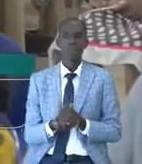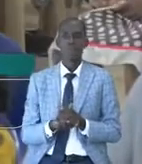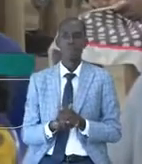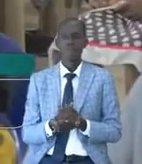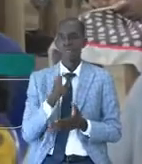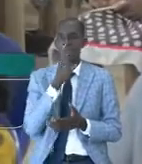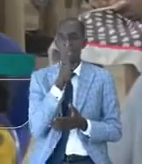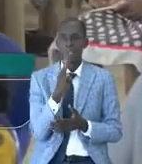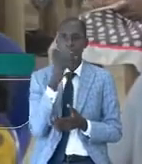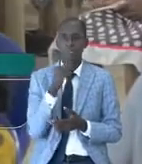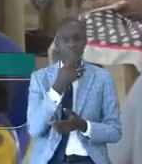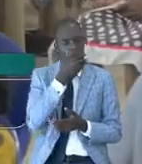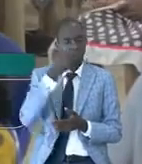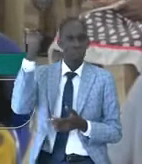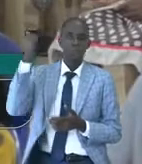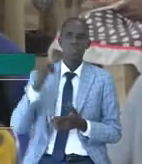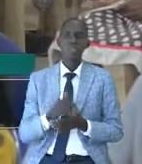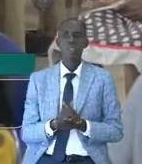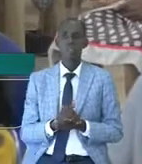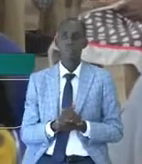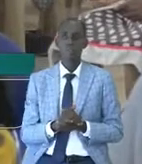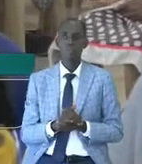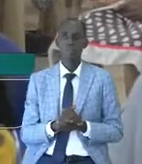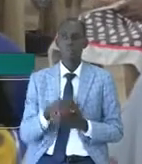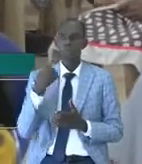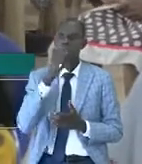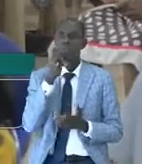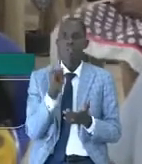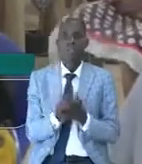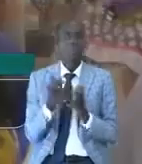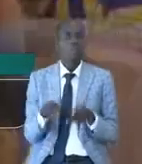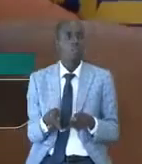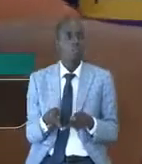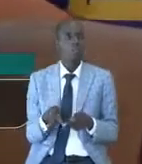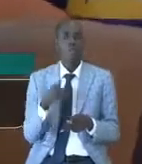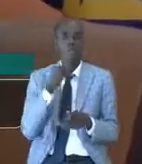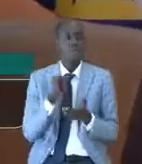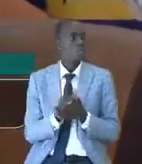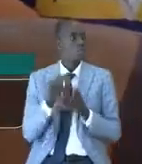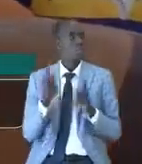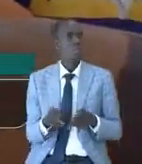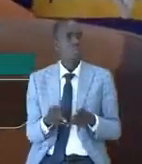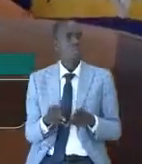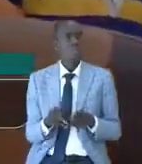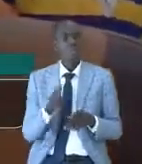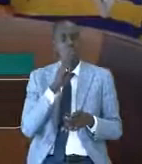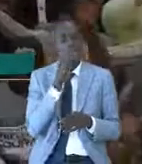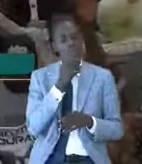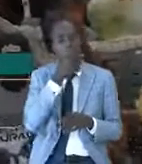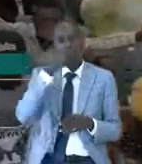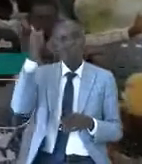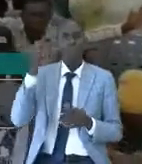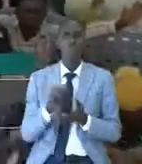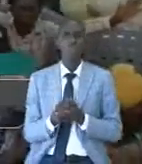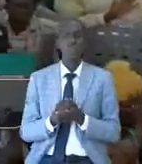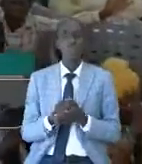Be the best. Where is he? Where is she there? The best.